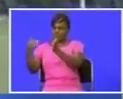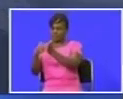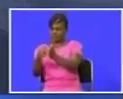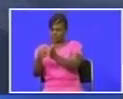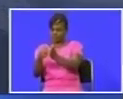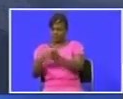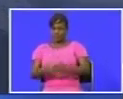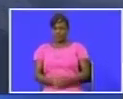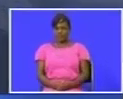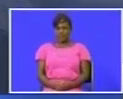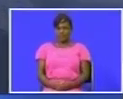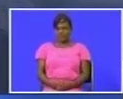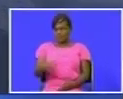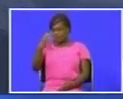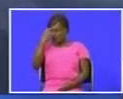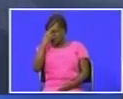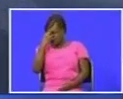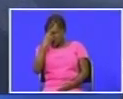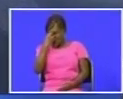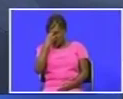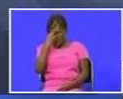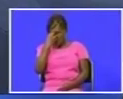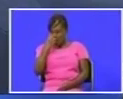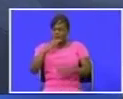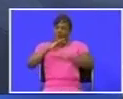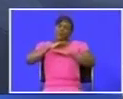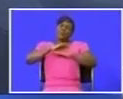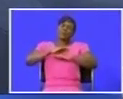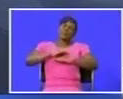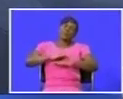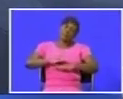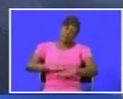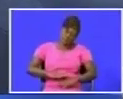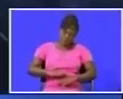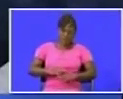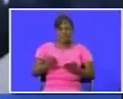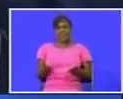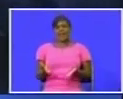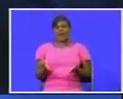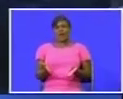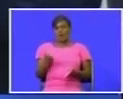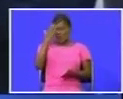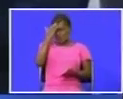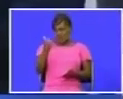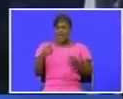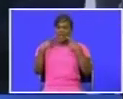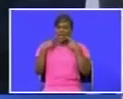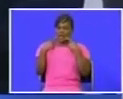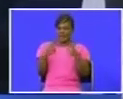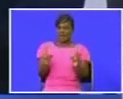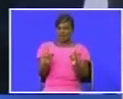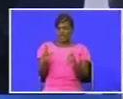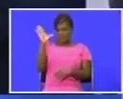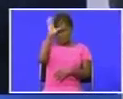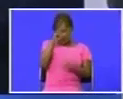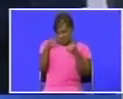case. Deputy President William Ruto can rest easy, at least for now, since the declaration of a